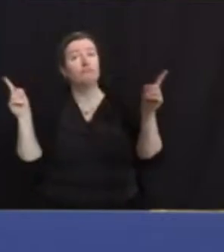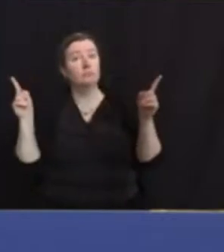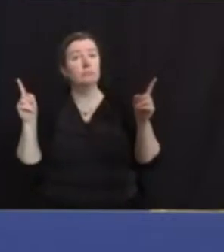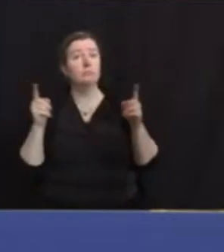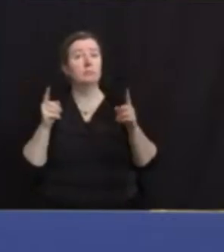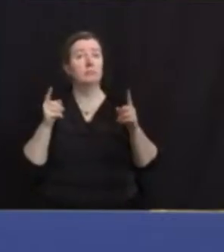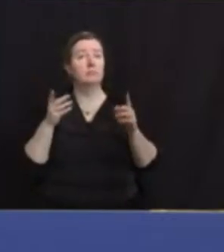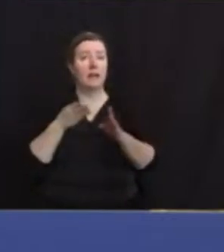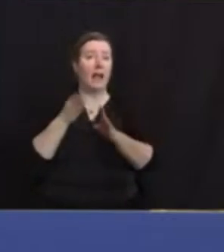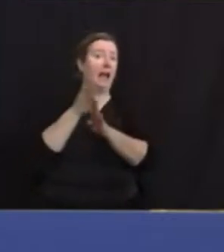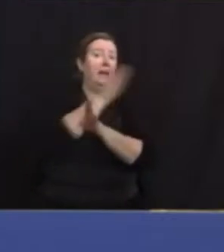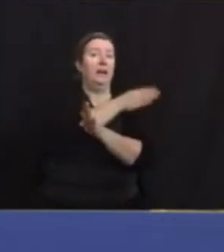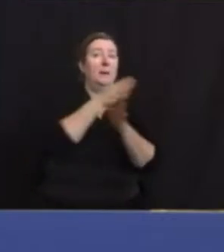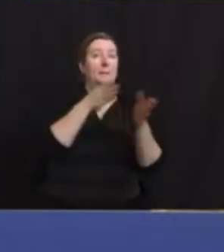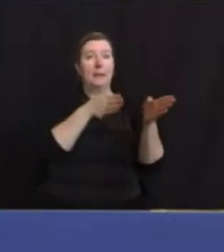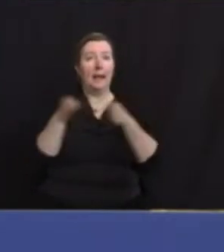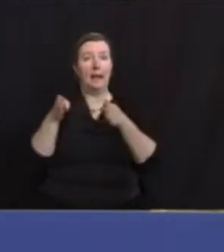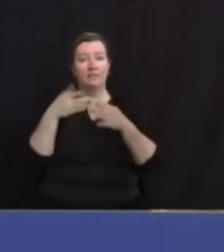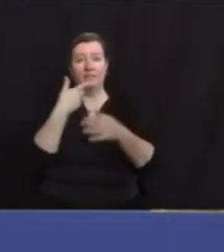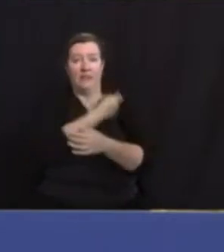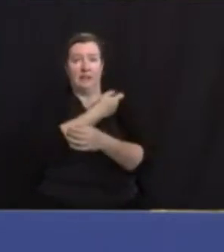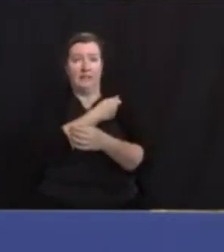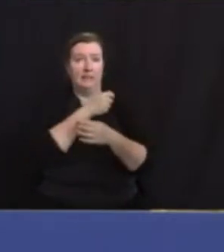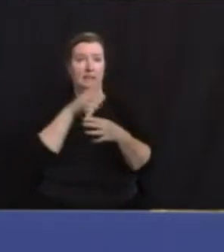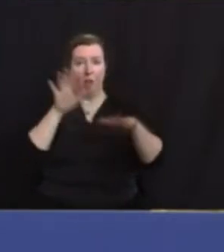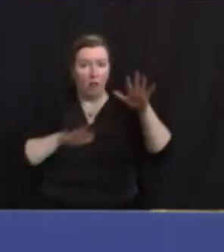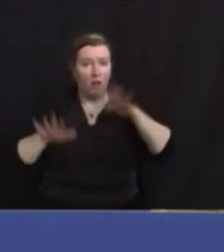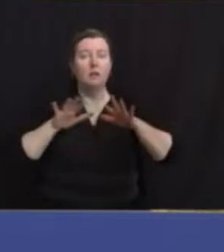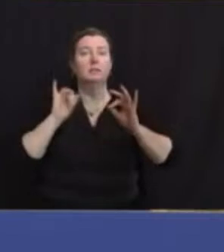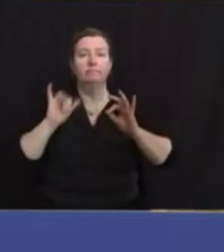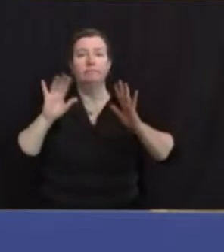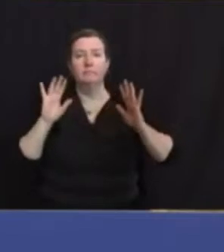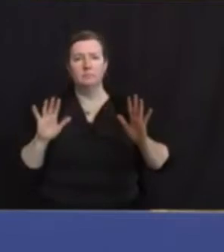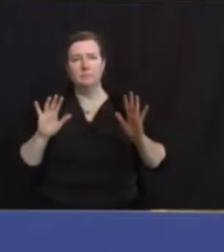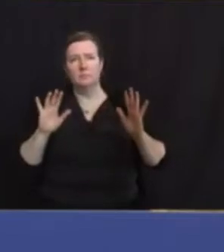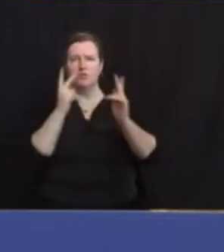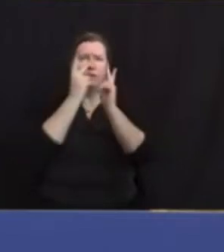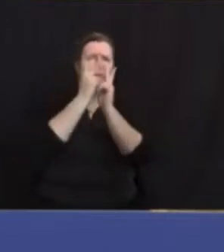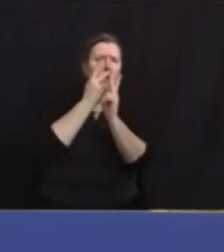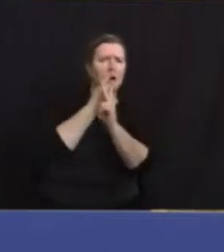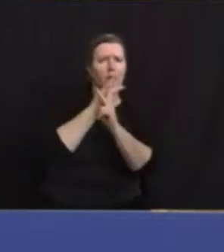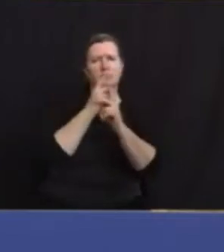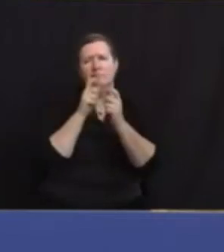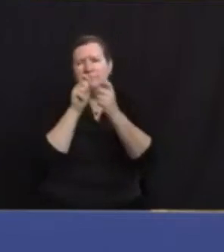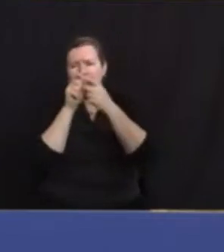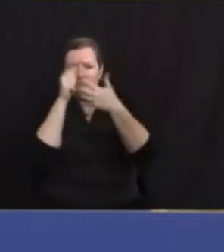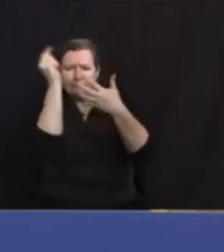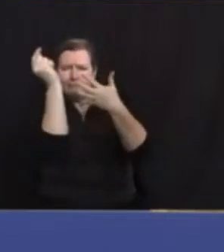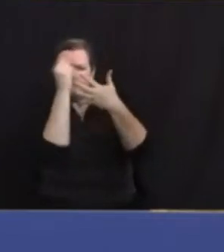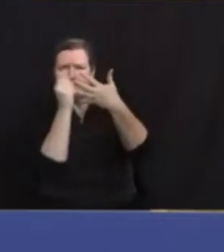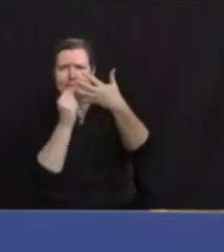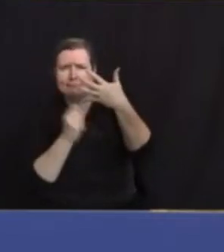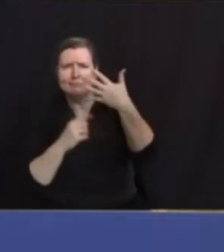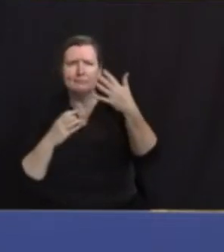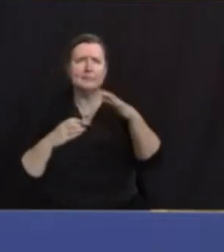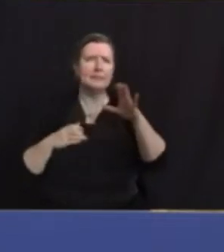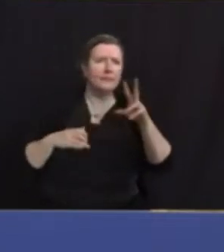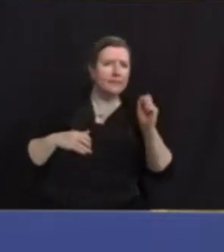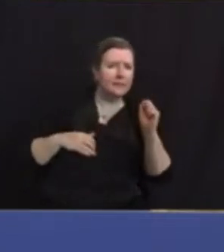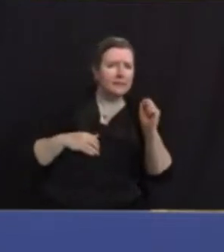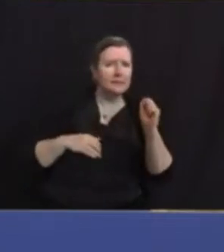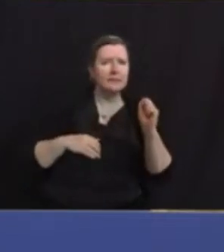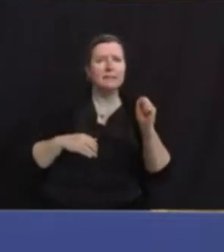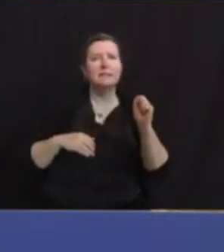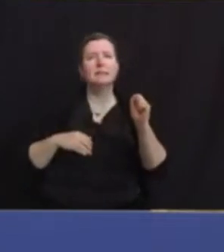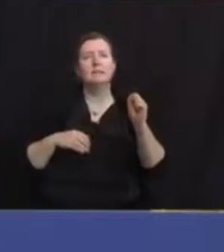but the details still unfolding on that front as well. Both CVS locations, they started to talk to